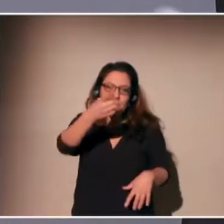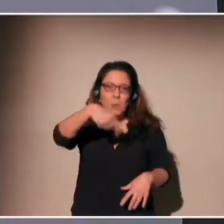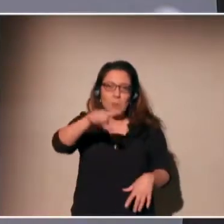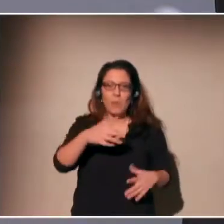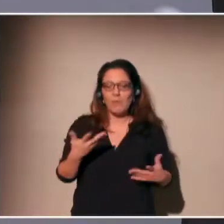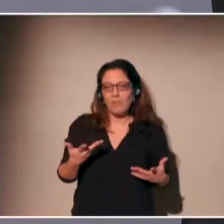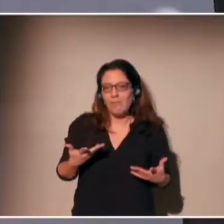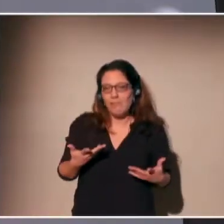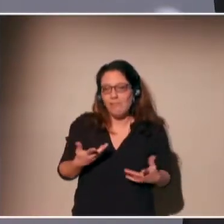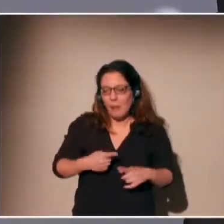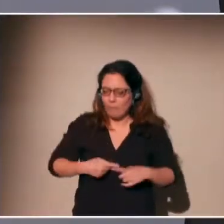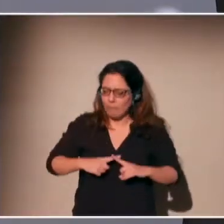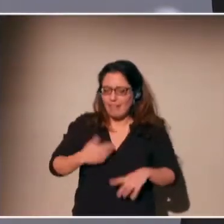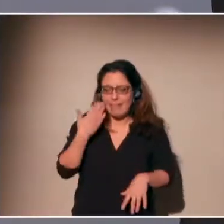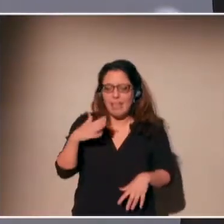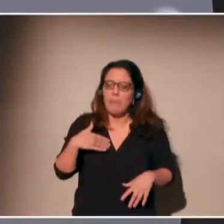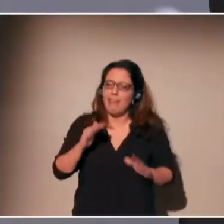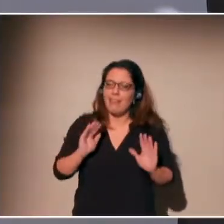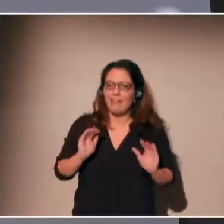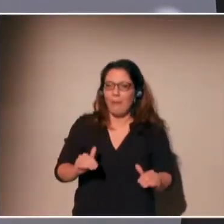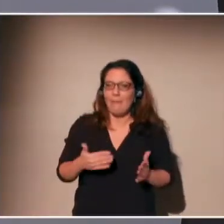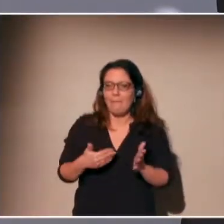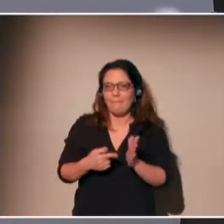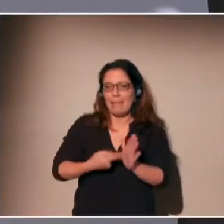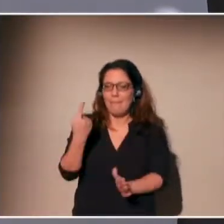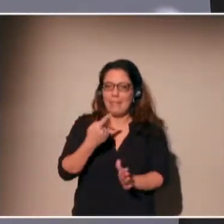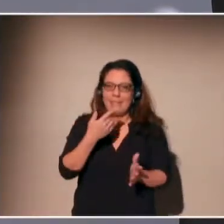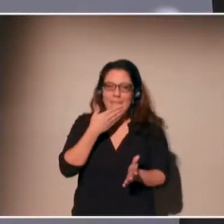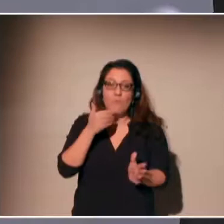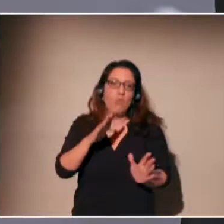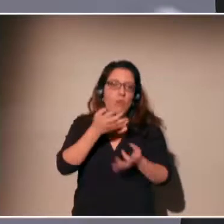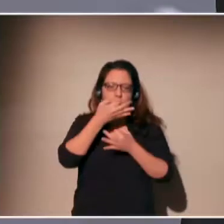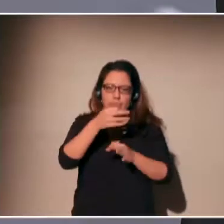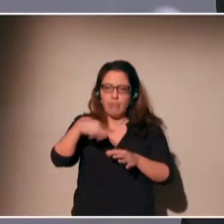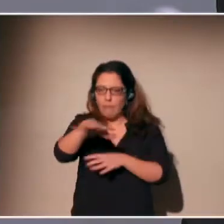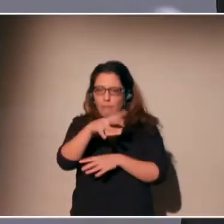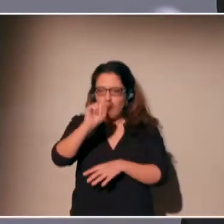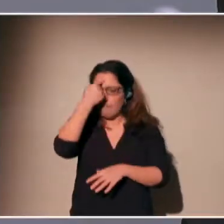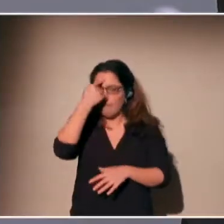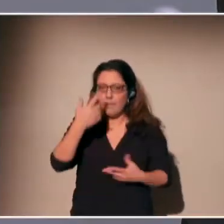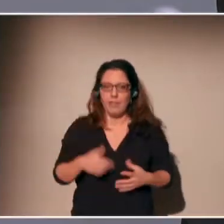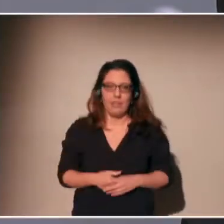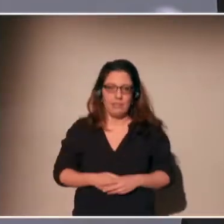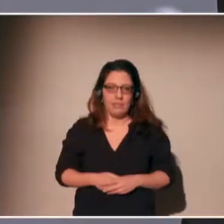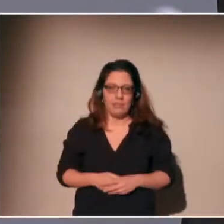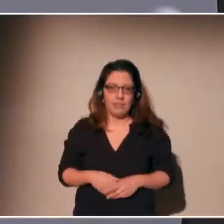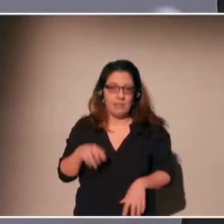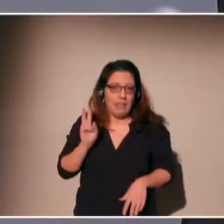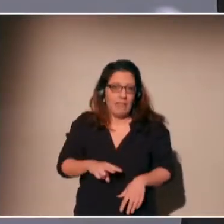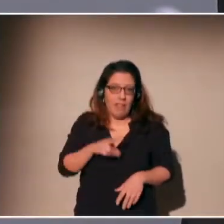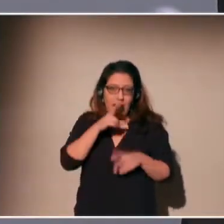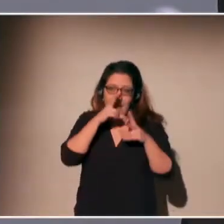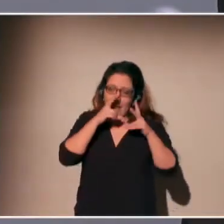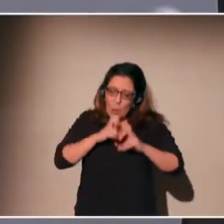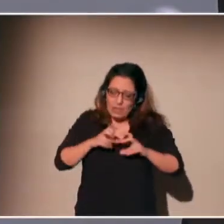Now, I'm sure that you're all convinced, but I'm nevertheless going to say it today, because it's always better to say things.